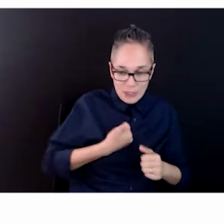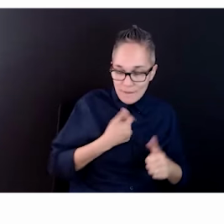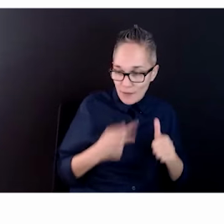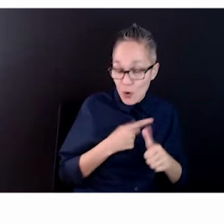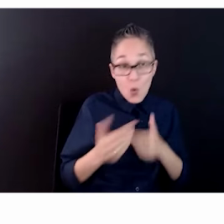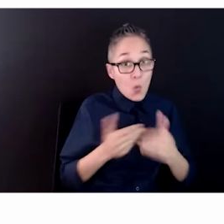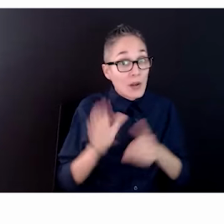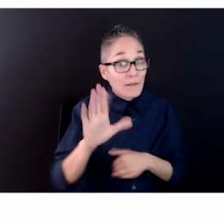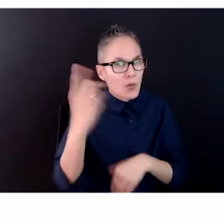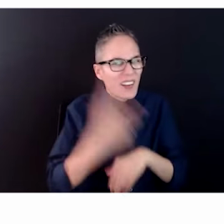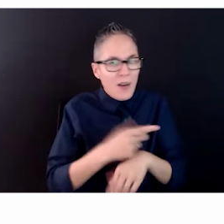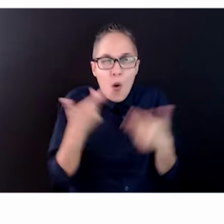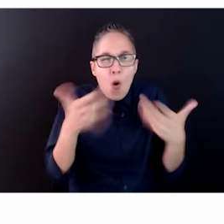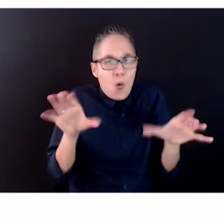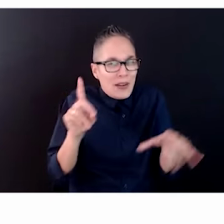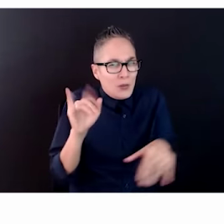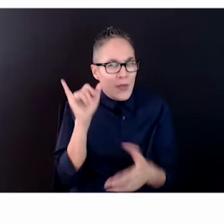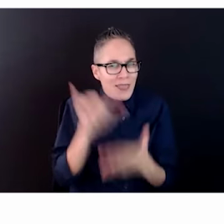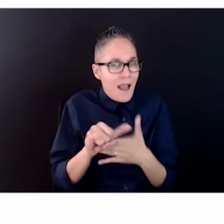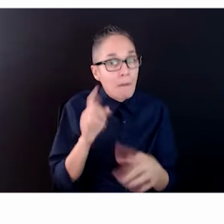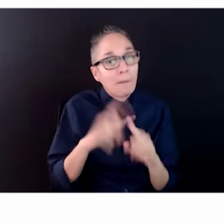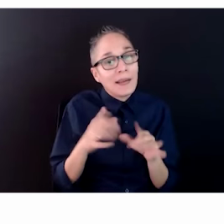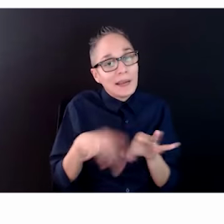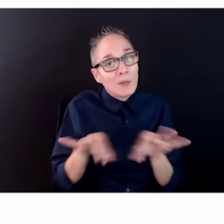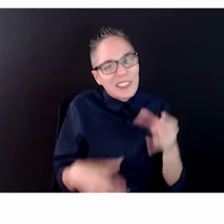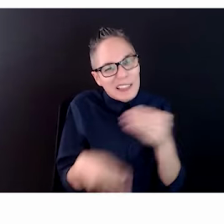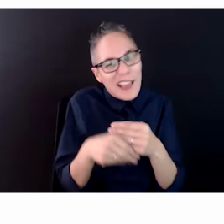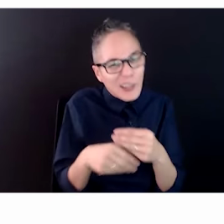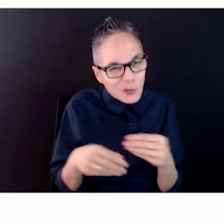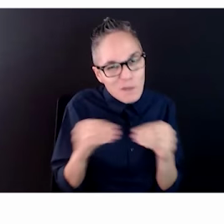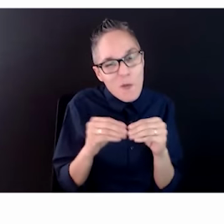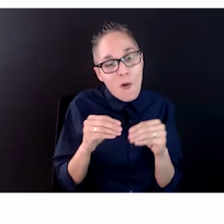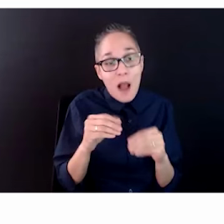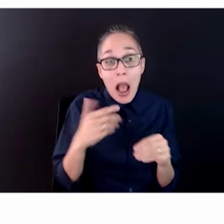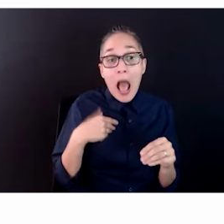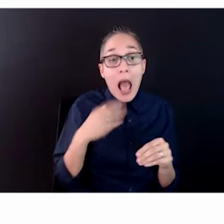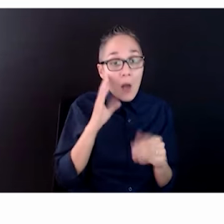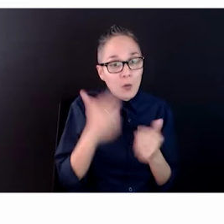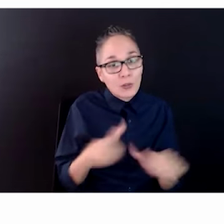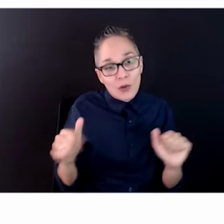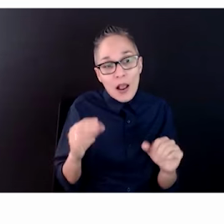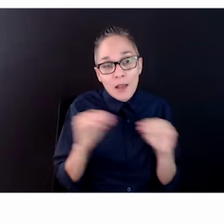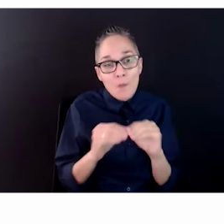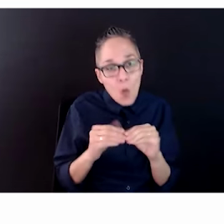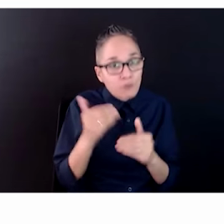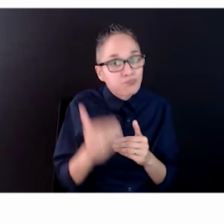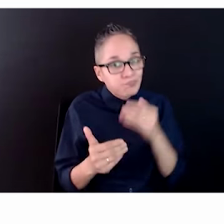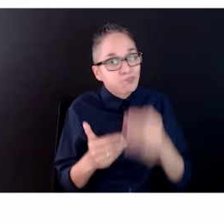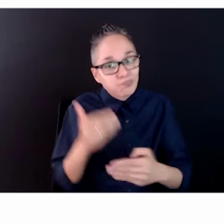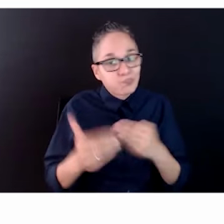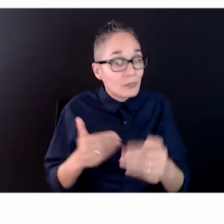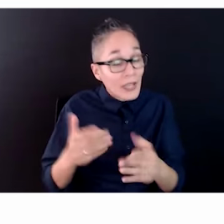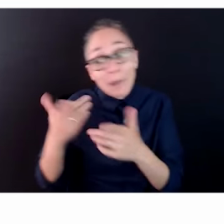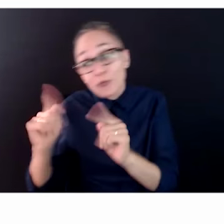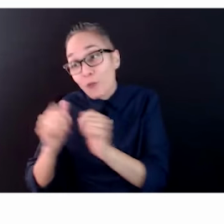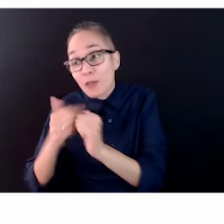your day, you're already doing it. Just take an extra step a little bit more. I'm going to try to take an extra step a little bit more, and I'm trying that with the